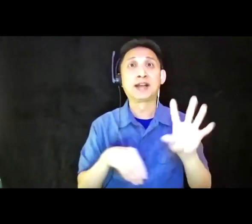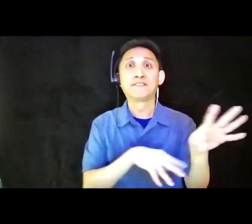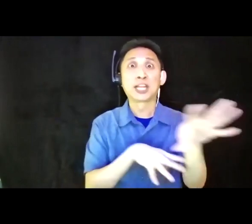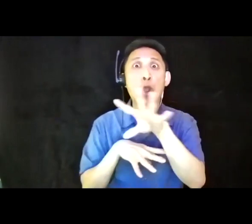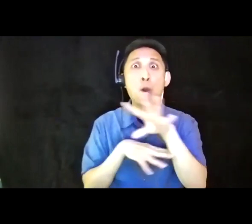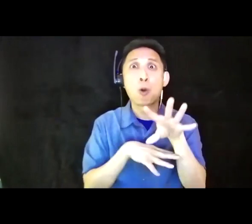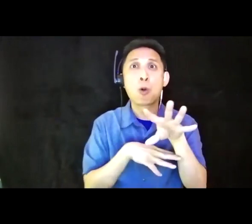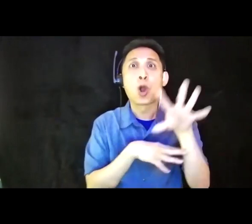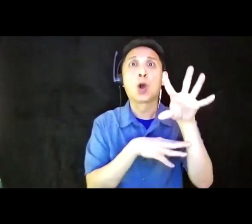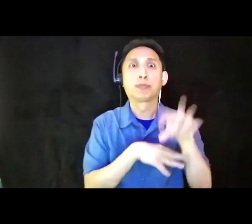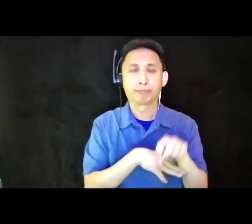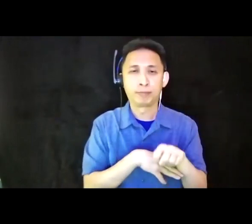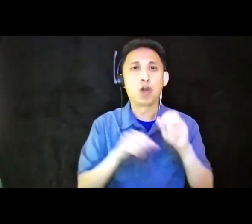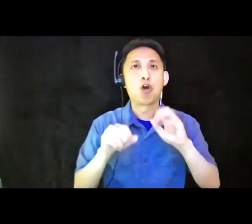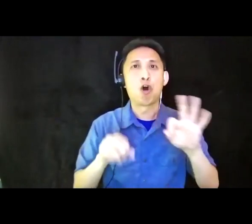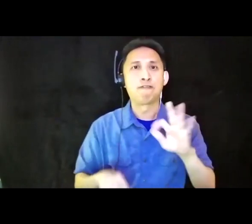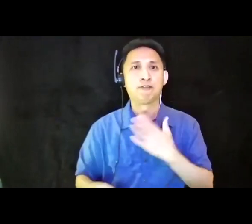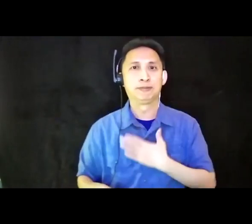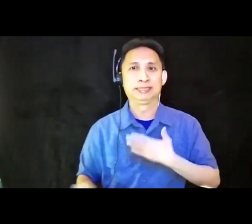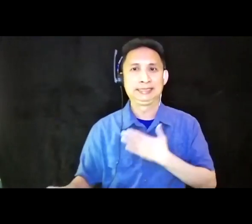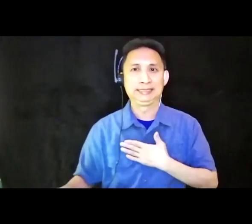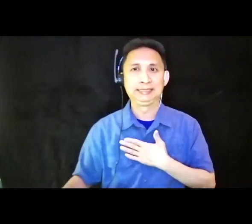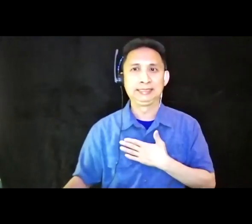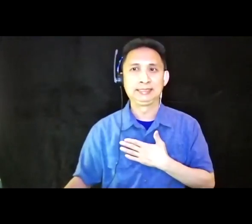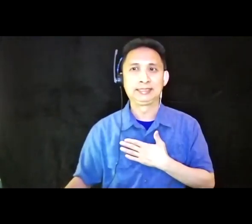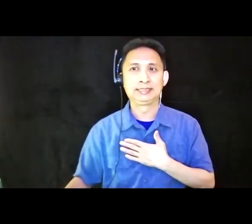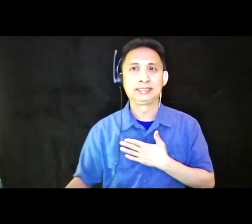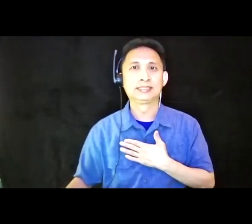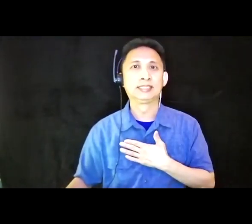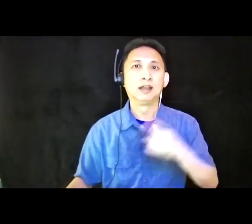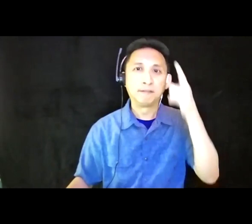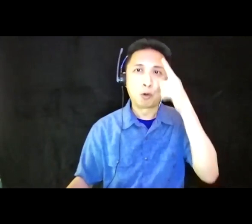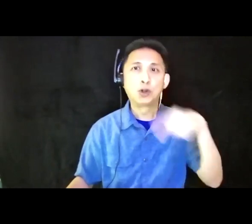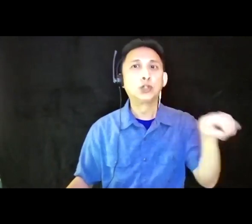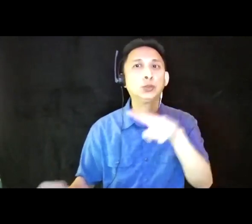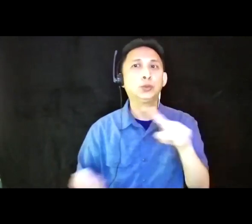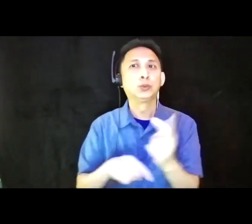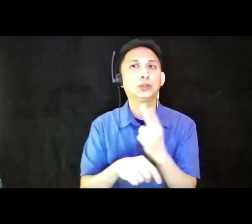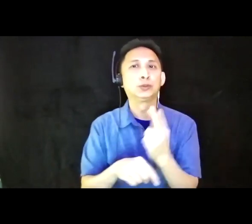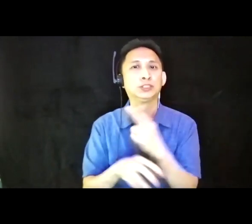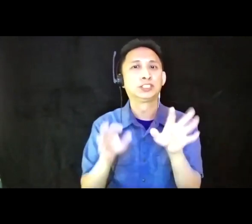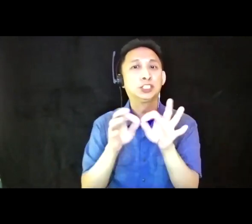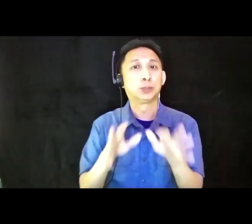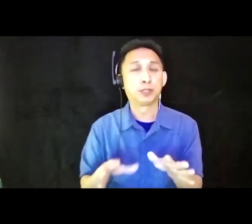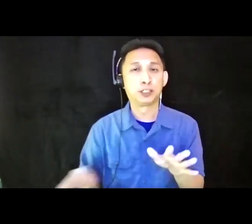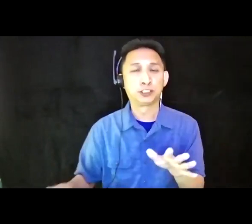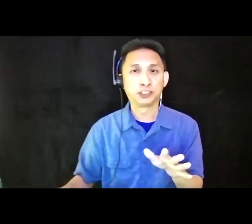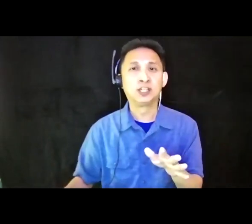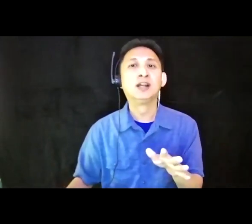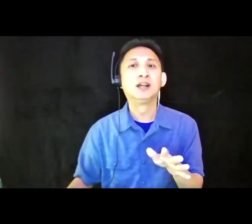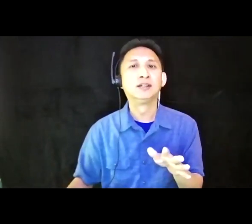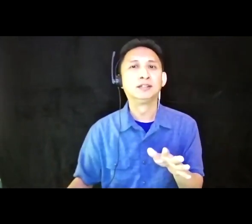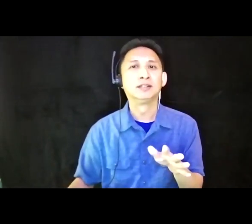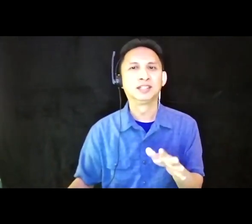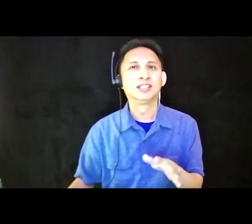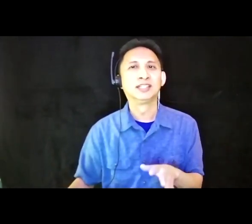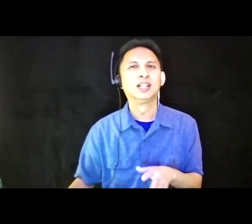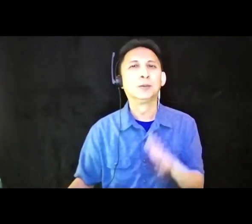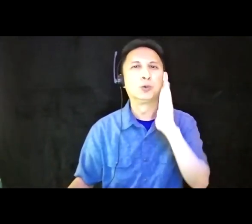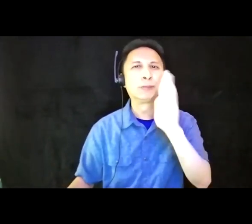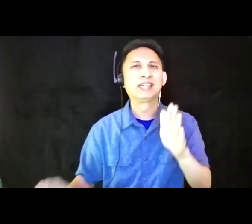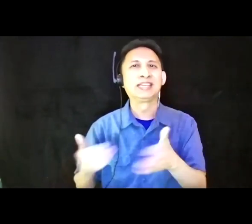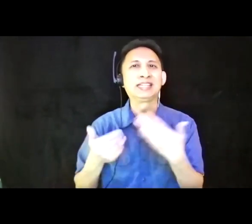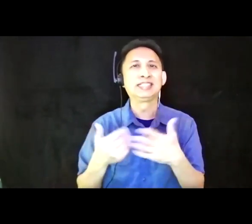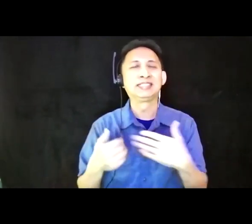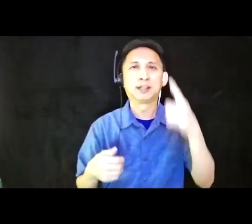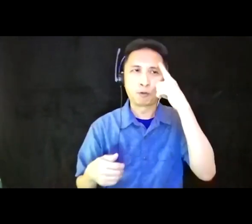now. For folks who are using our interpreters, this will allow them to then just see the interpreters